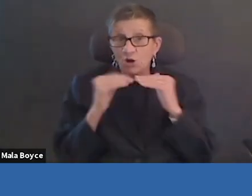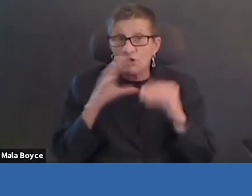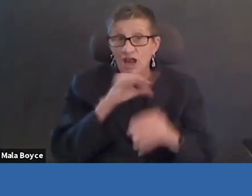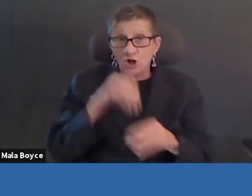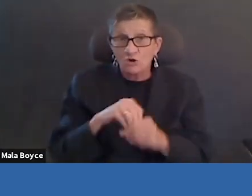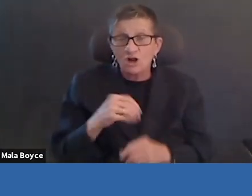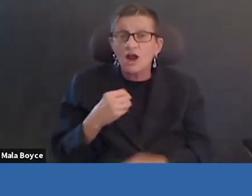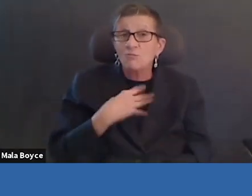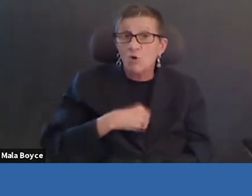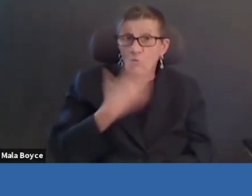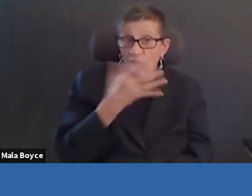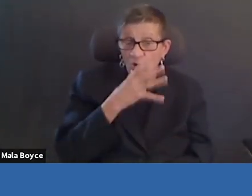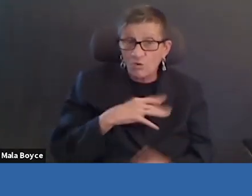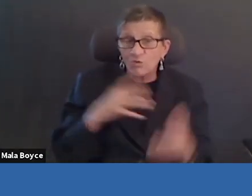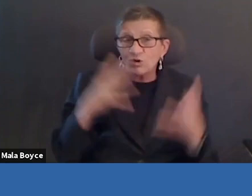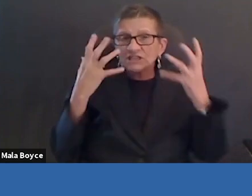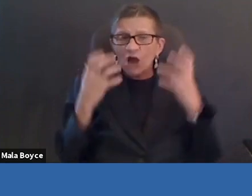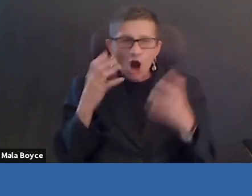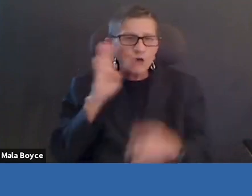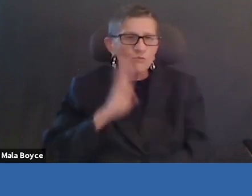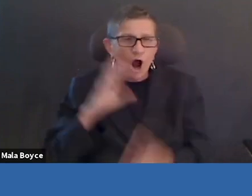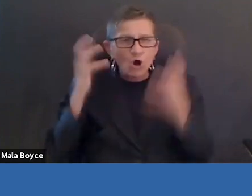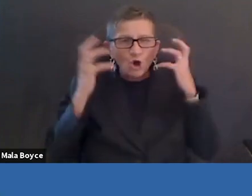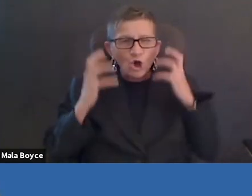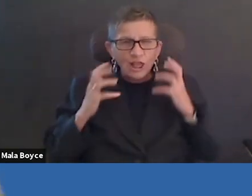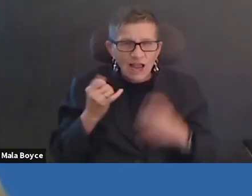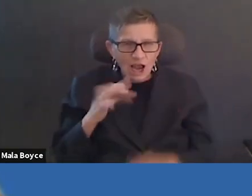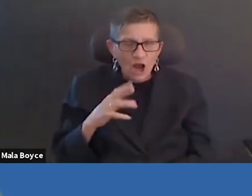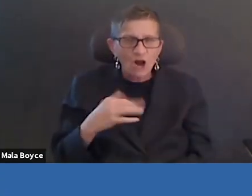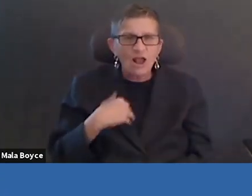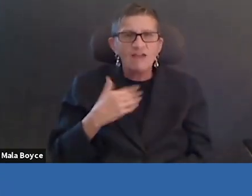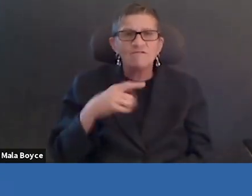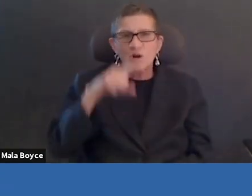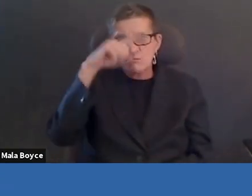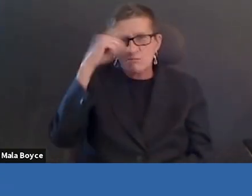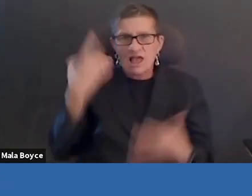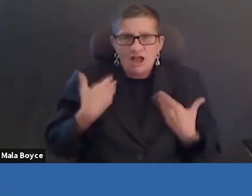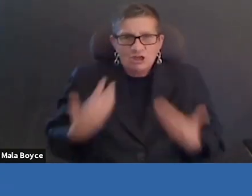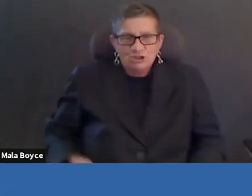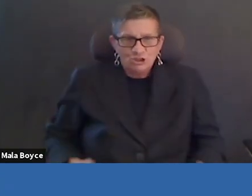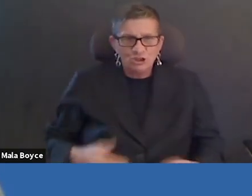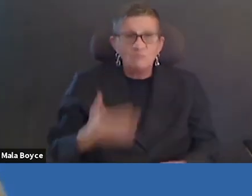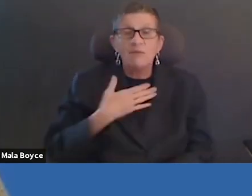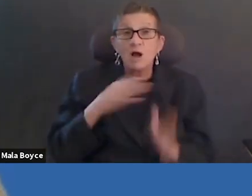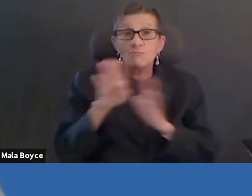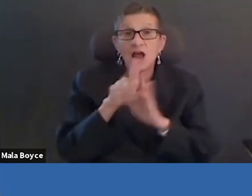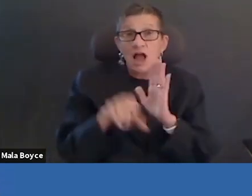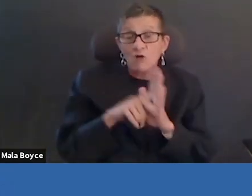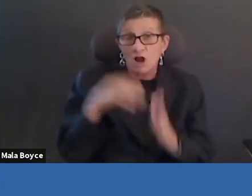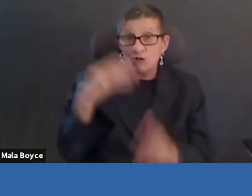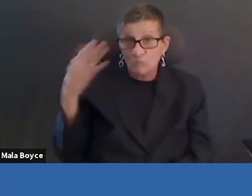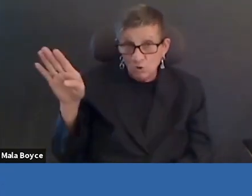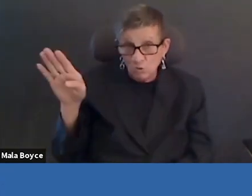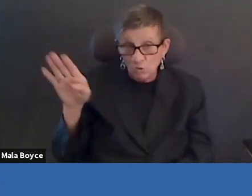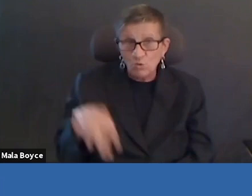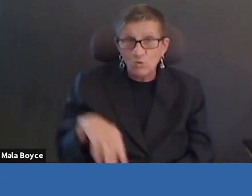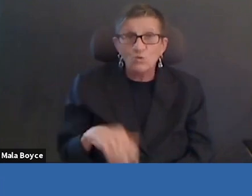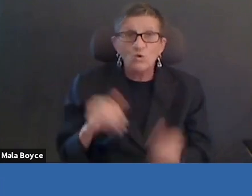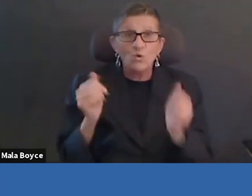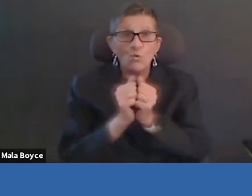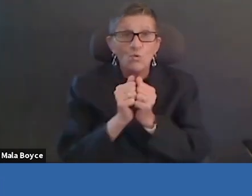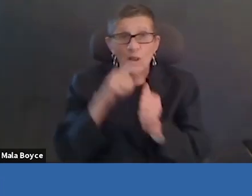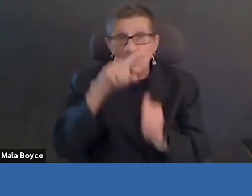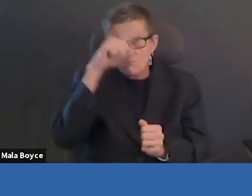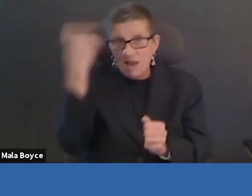dark brown curly hair, and I'm wearing a black lace shirt. My background is blue with a black